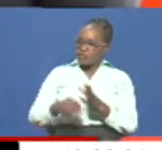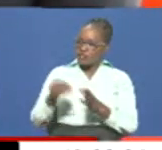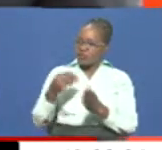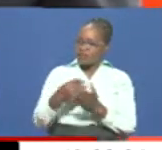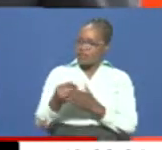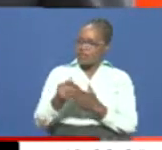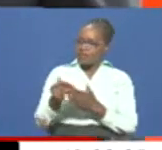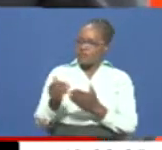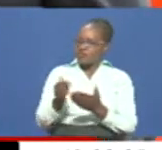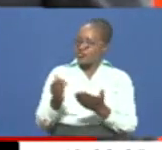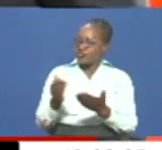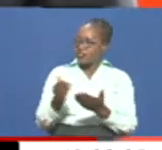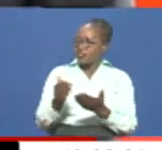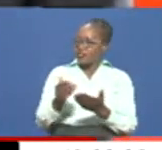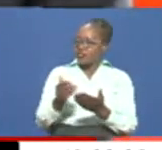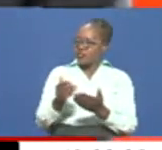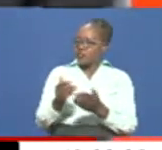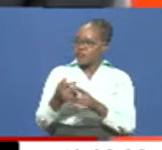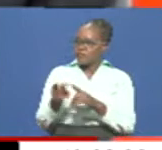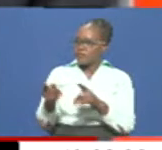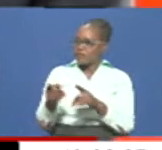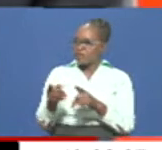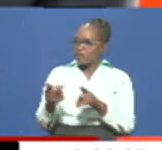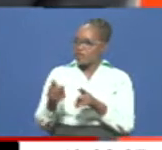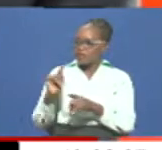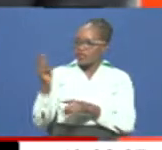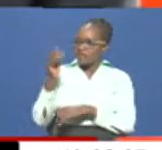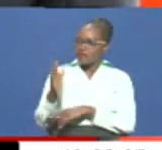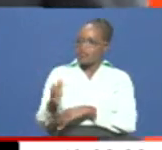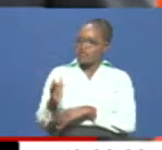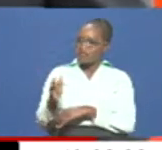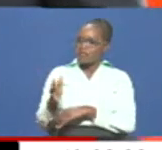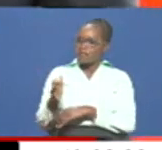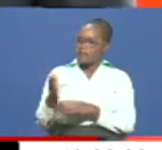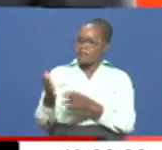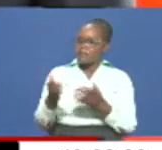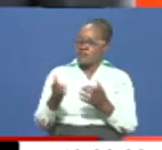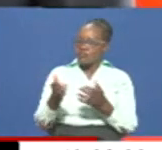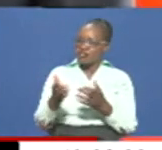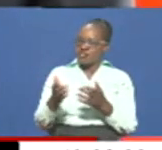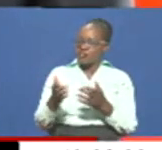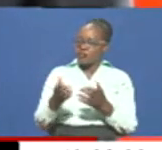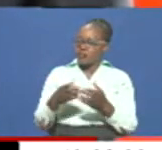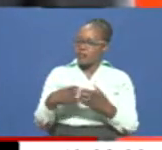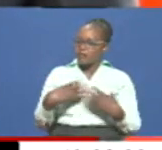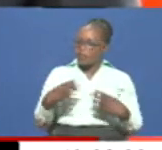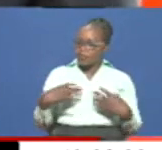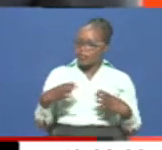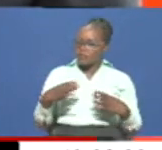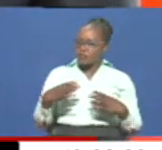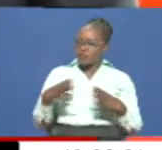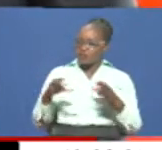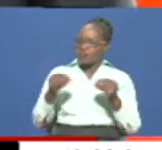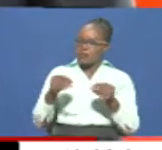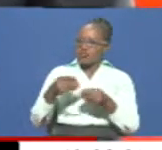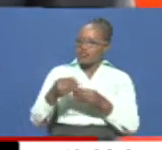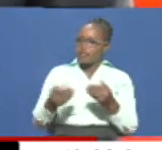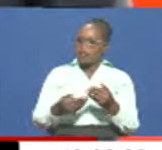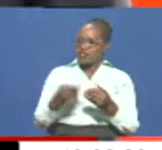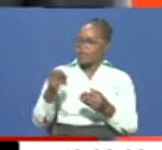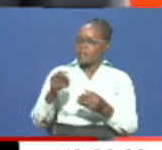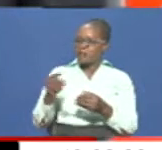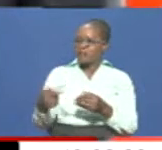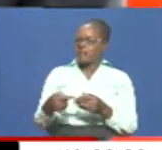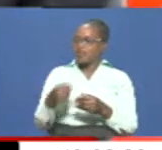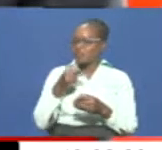But I think in a developing economy like Kenya's, we need people can accept even small tickets, you know, anything from $20,000, not